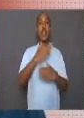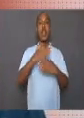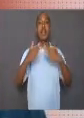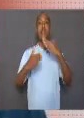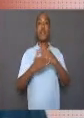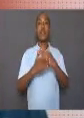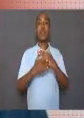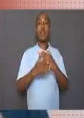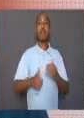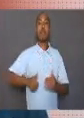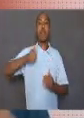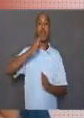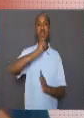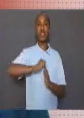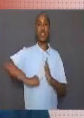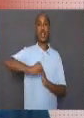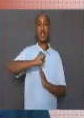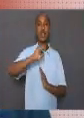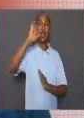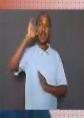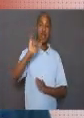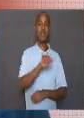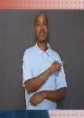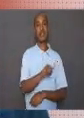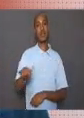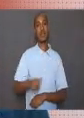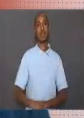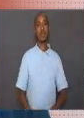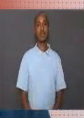main shells remains the same.